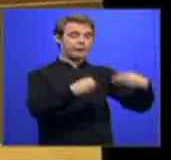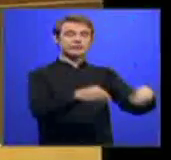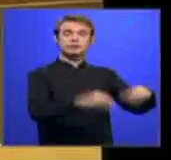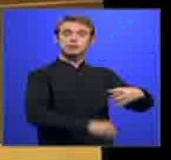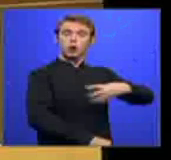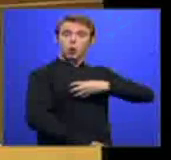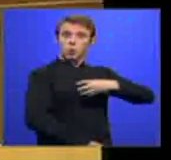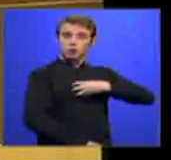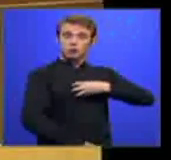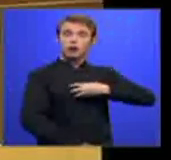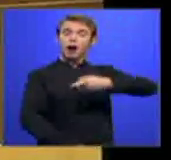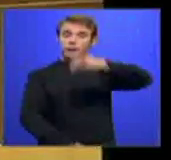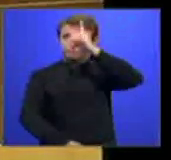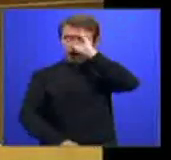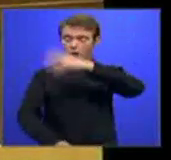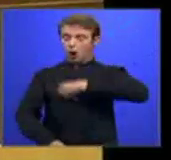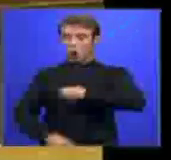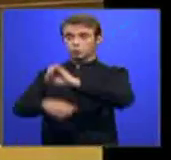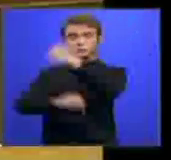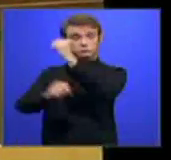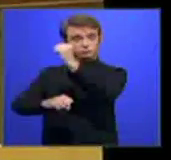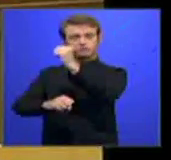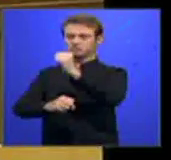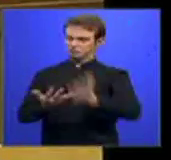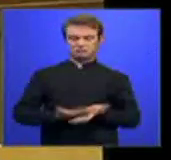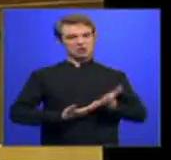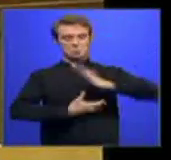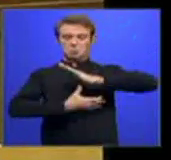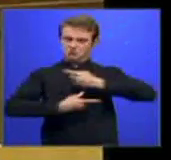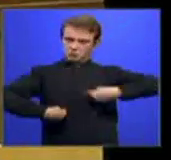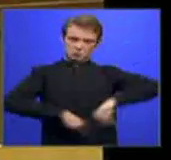industrialists will be prioritized.